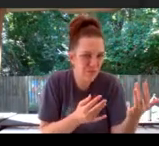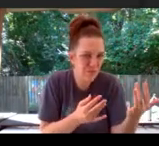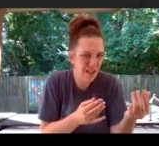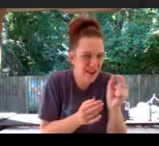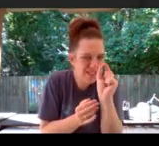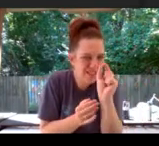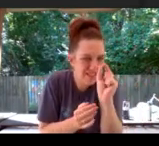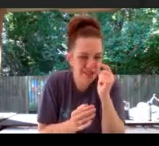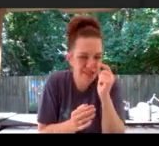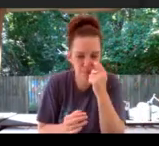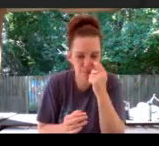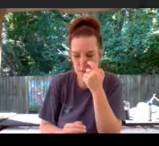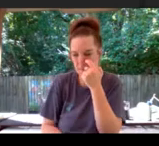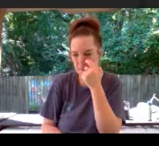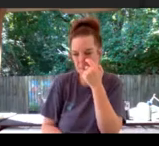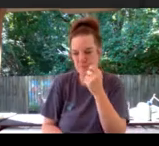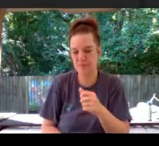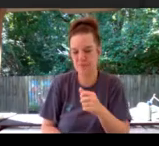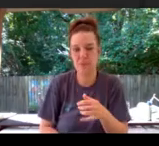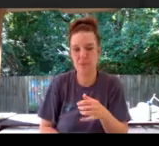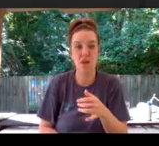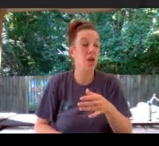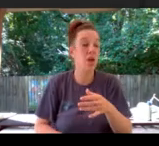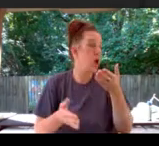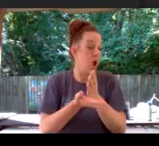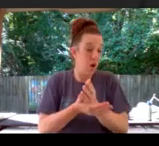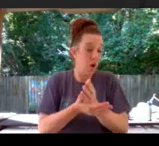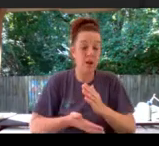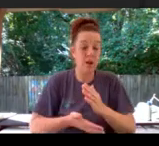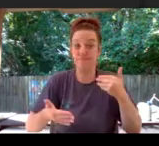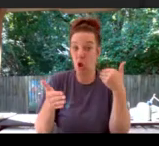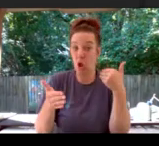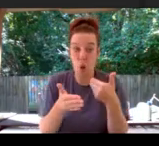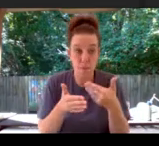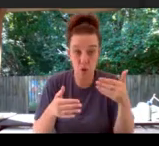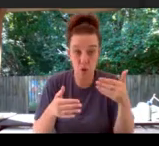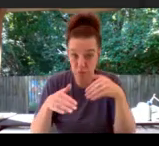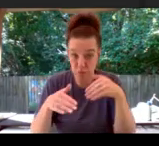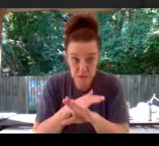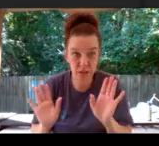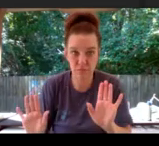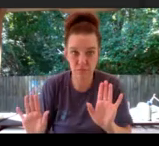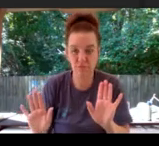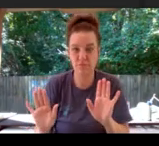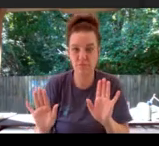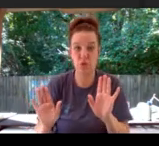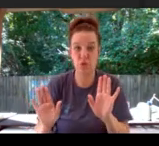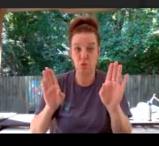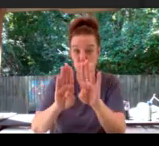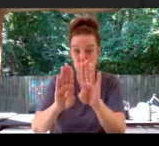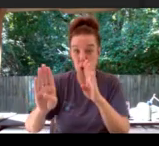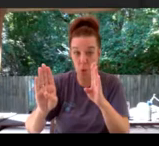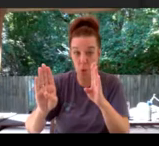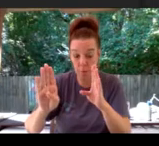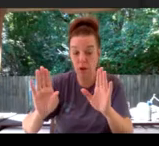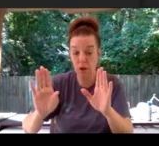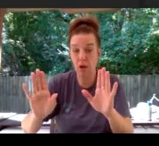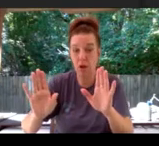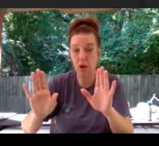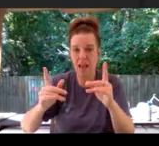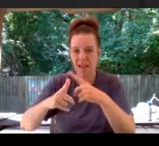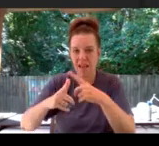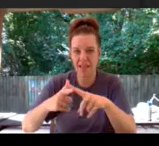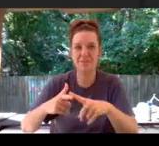said, "we're almost in. We just open the little panel, and then it's go